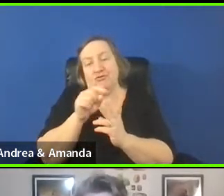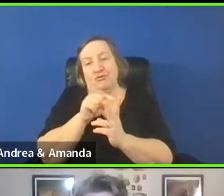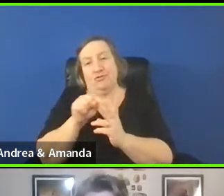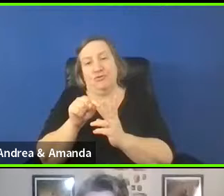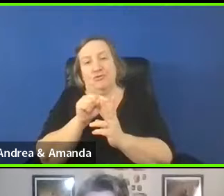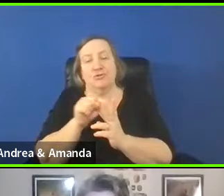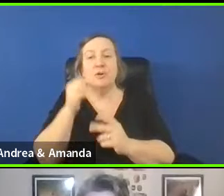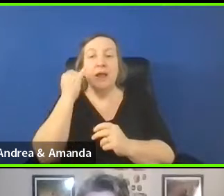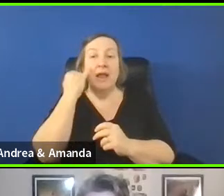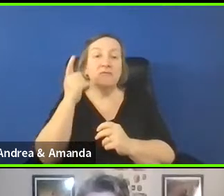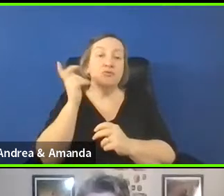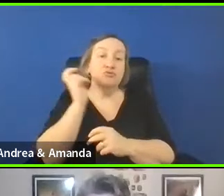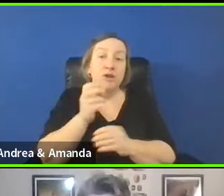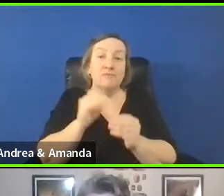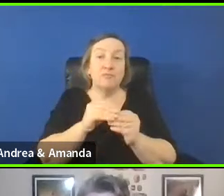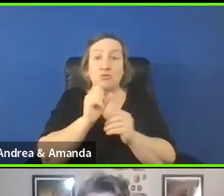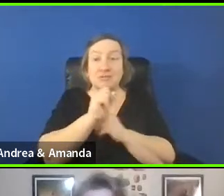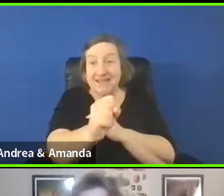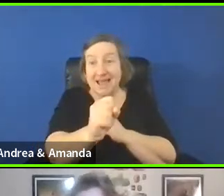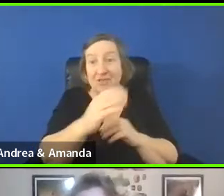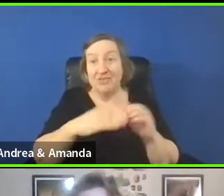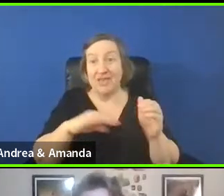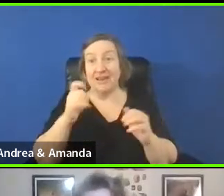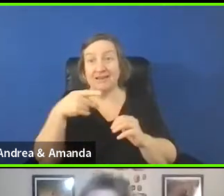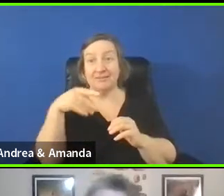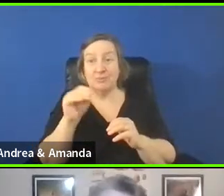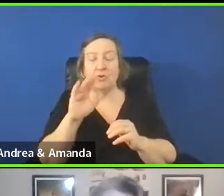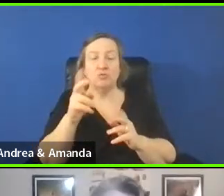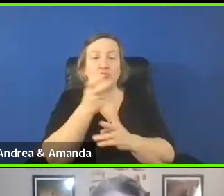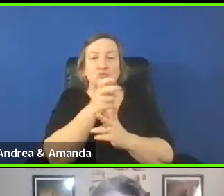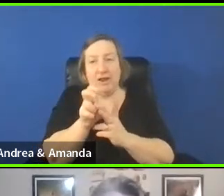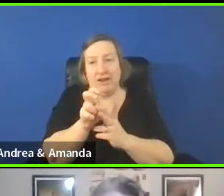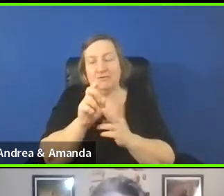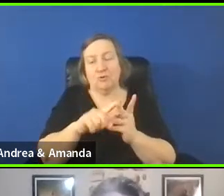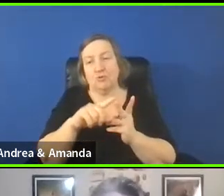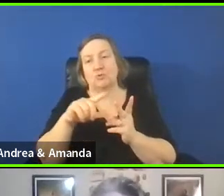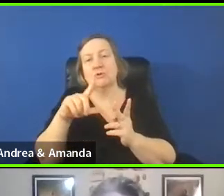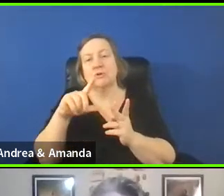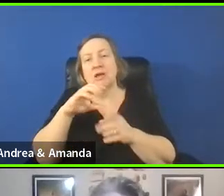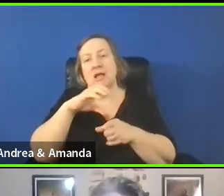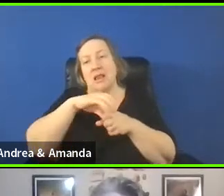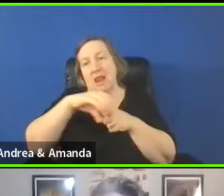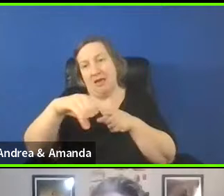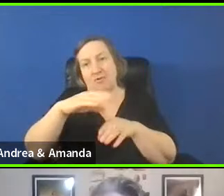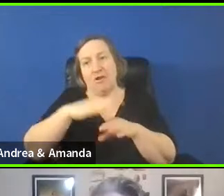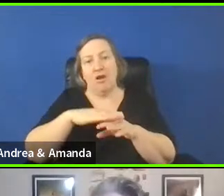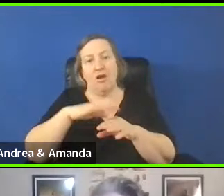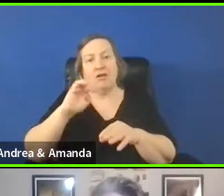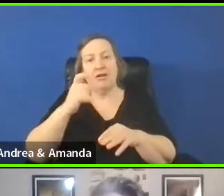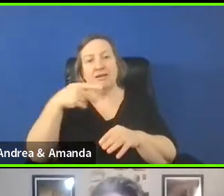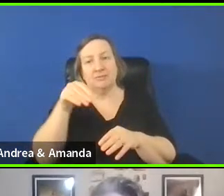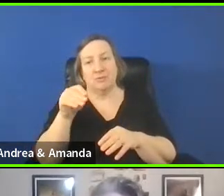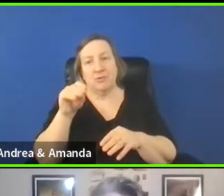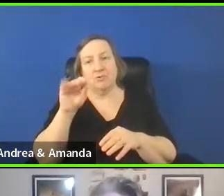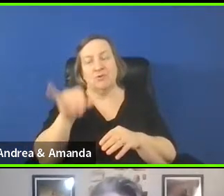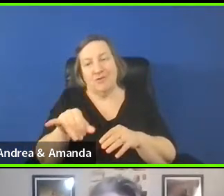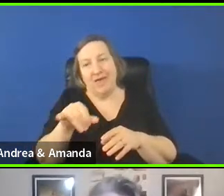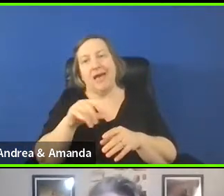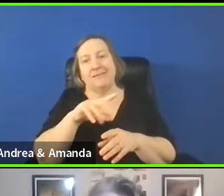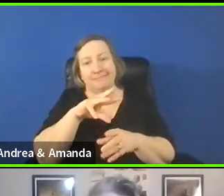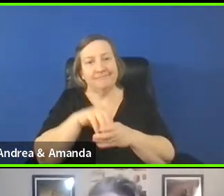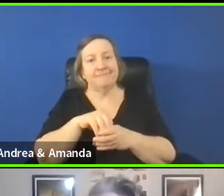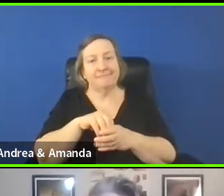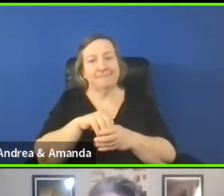if you're traveling further south than Expo, then you're transferring to the light rail at Expo. And so that, of course, does factor into